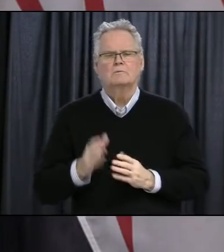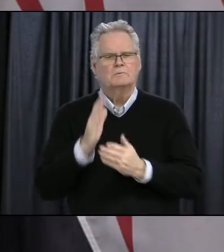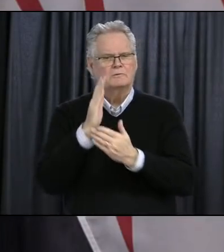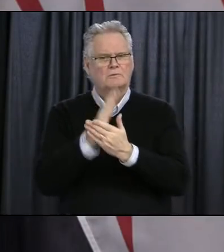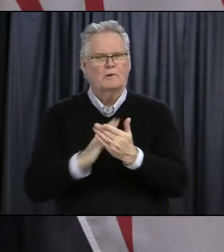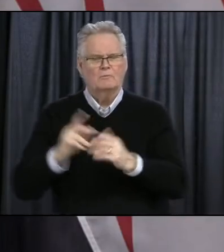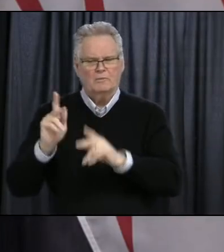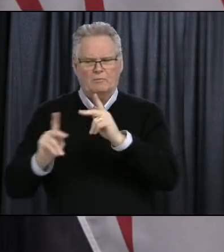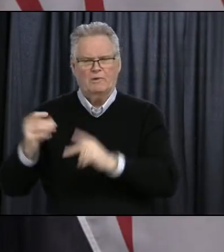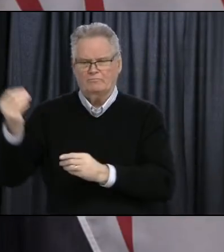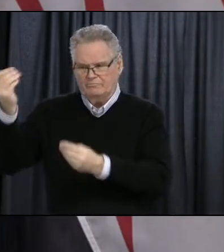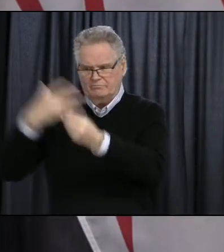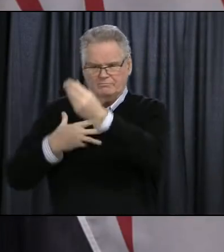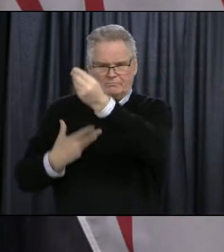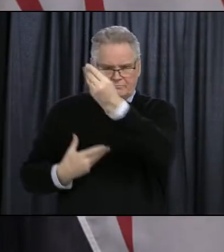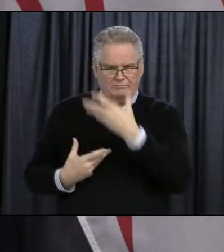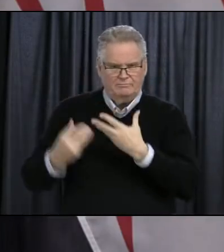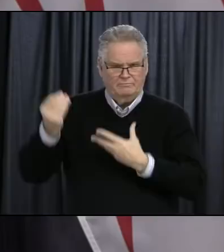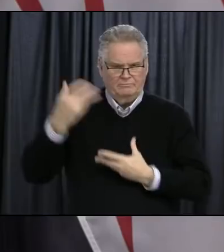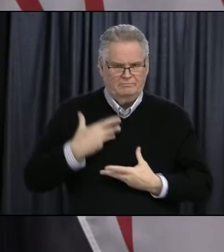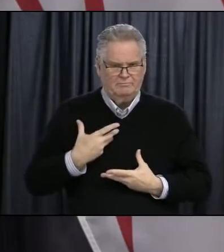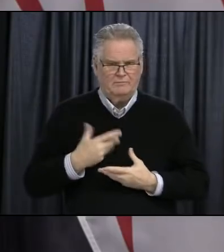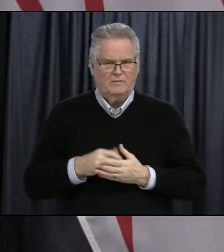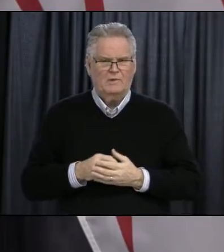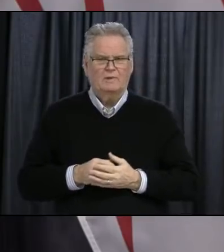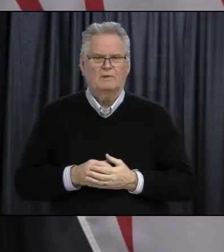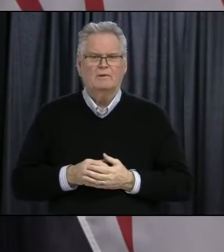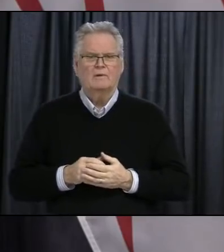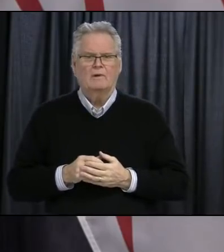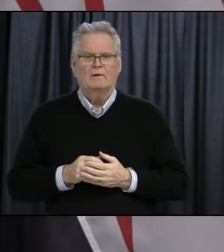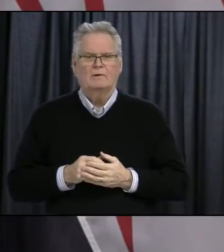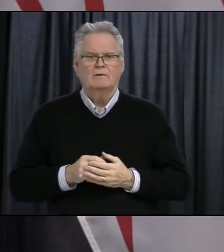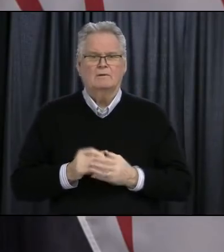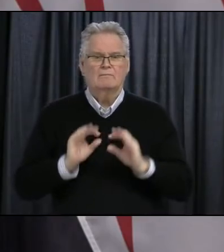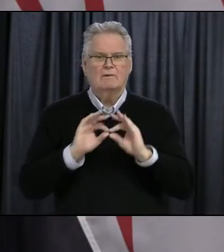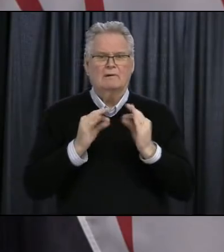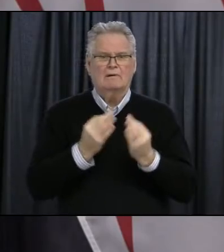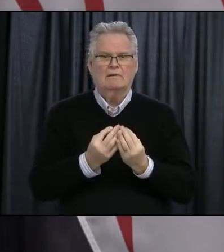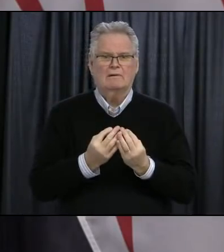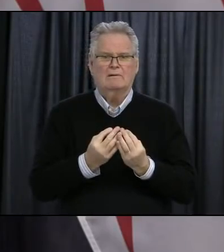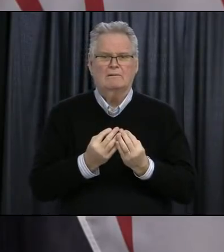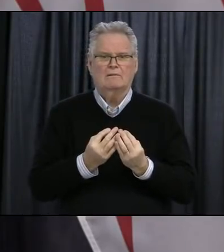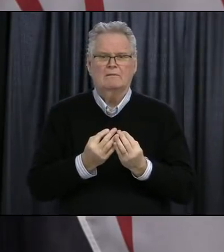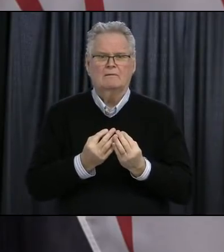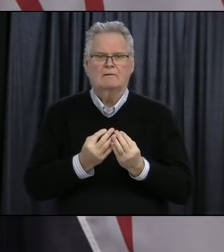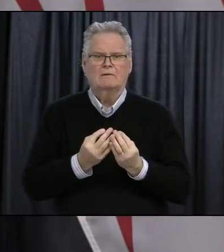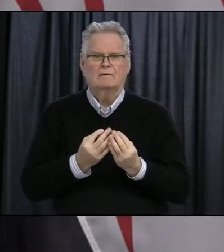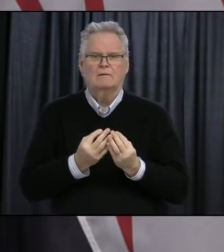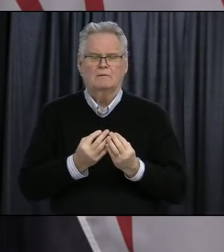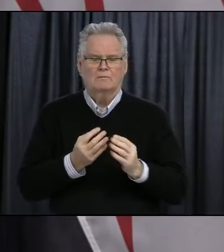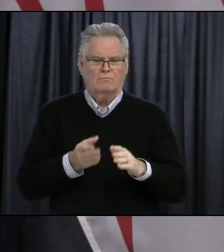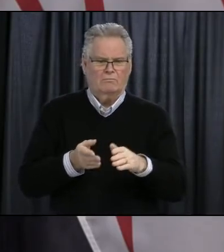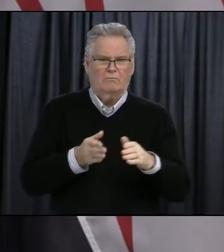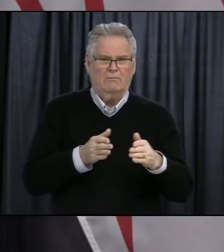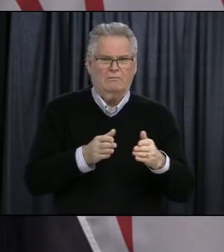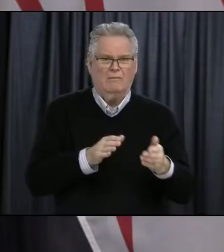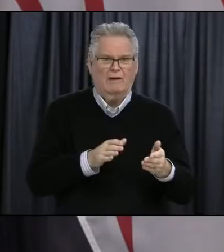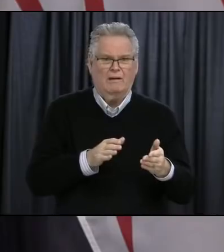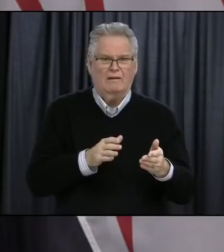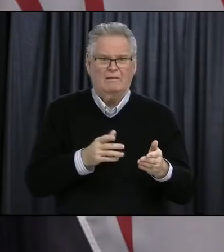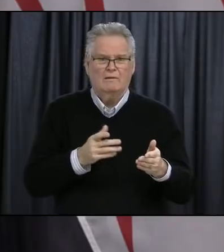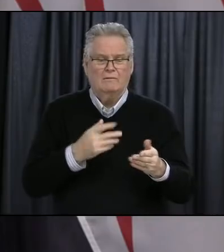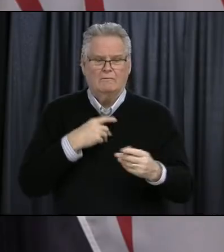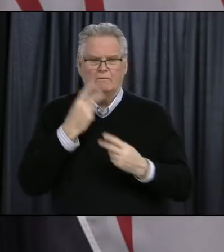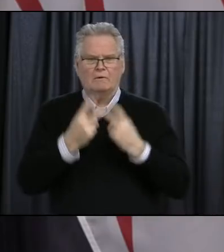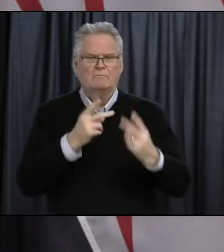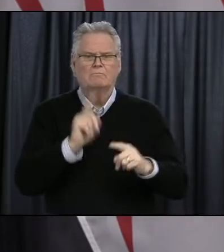if there was any clarification of that for the Avalon or Eastern Health region. So I know that there